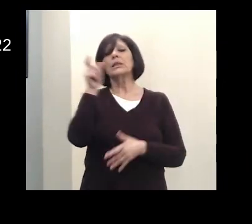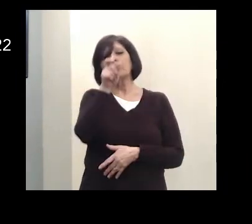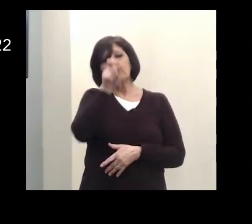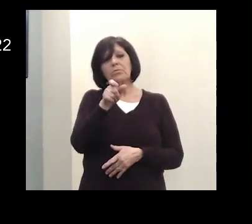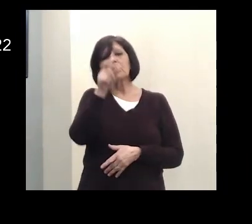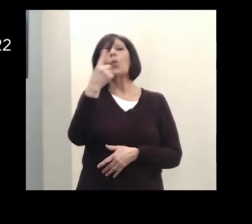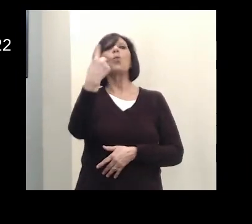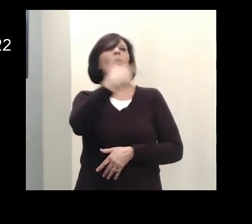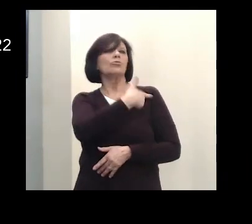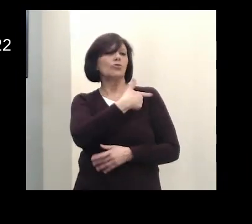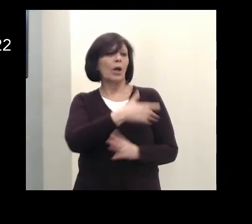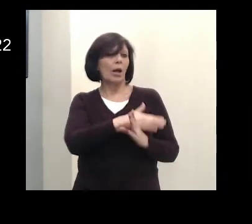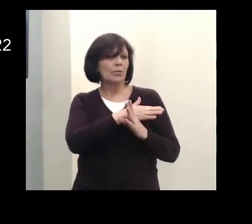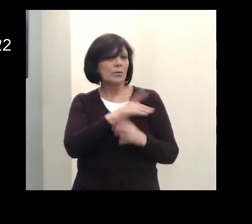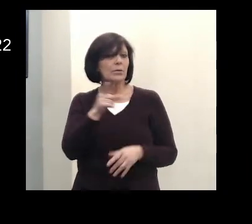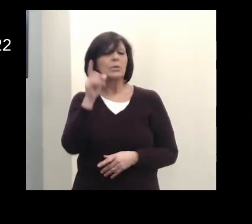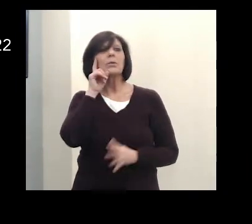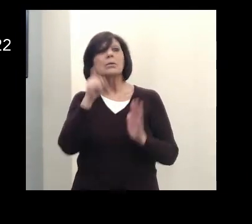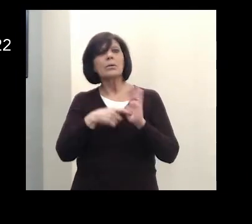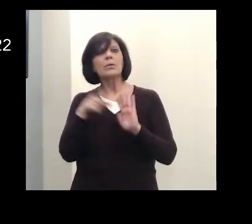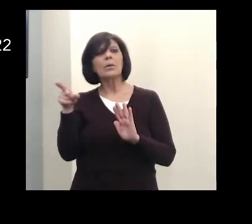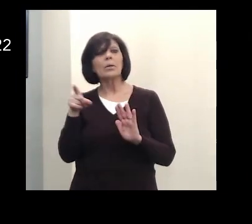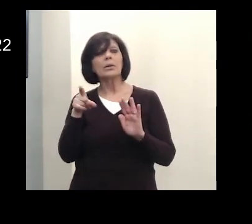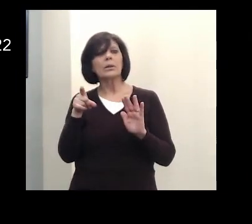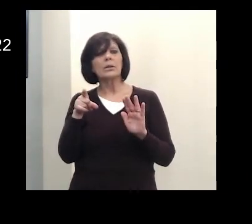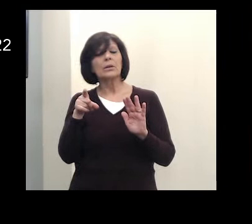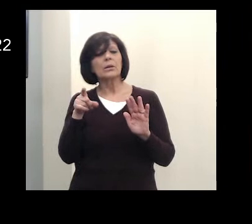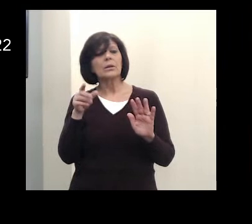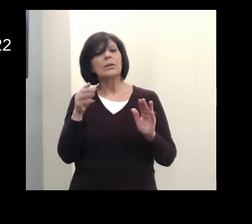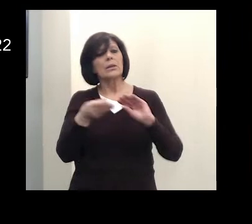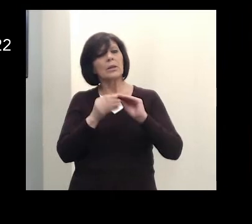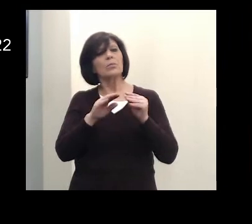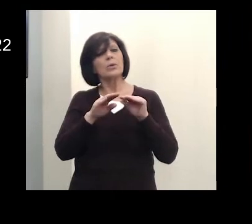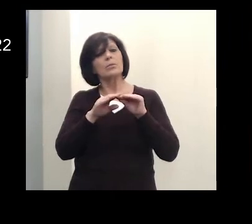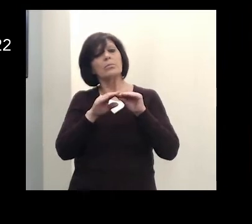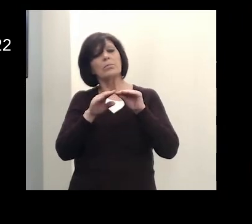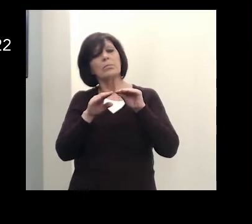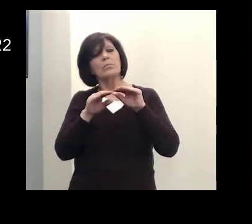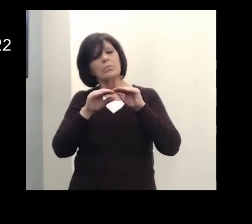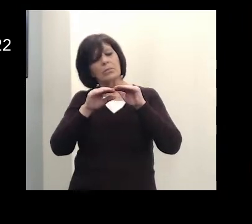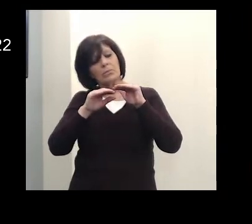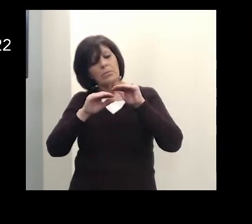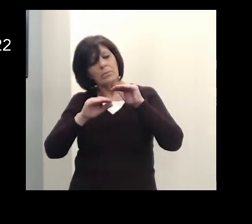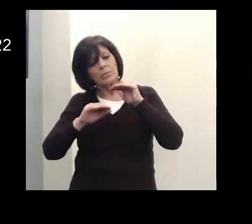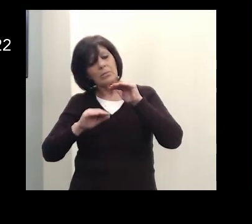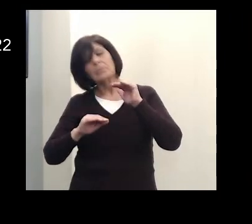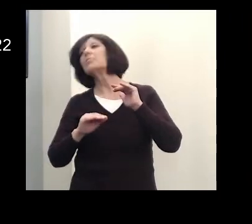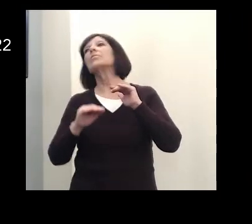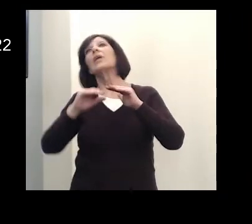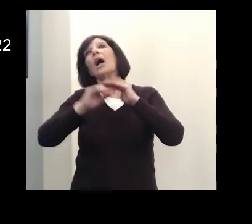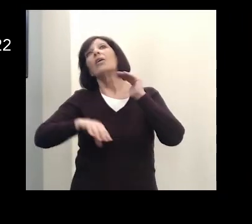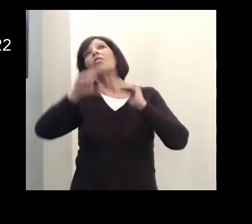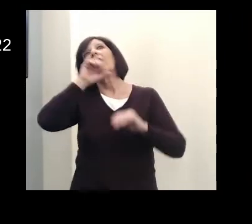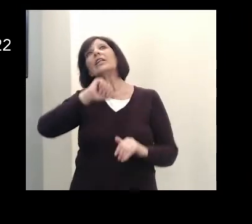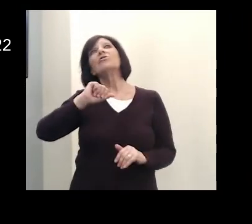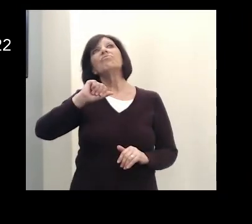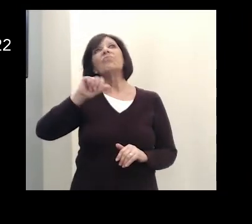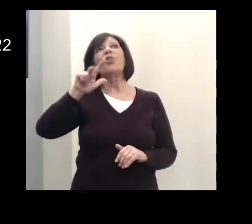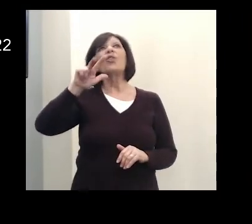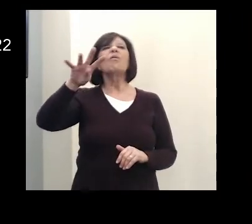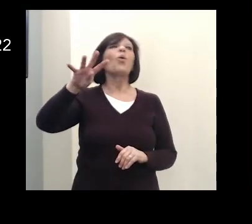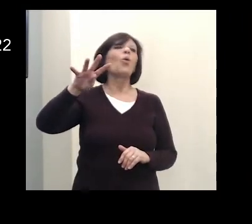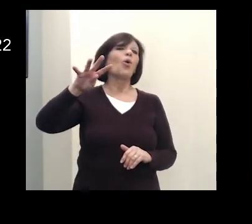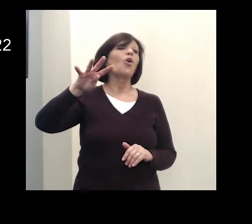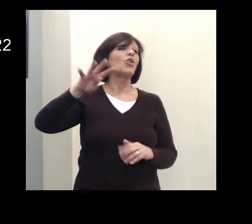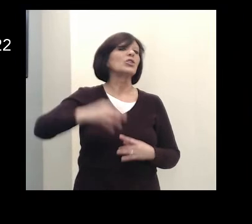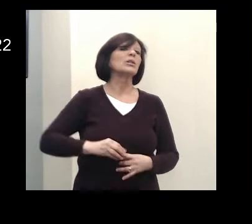shot, and you'll note the declining numbers as you get under the age, or the age range of 34 and under especially,